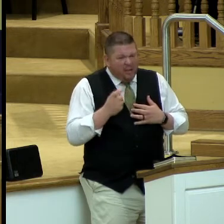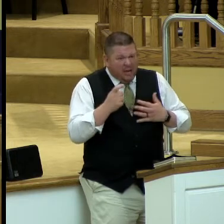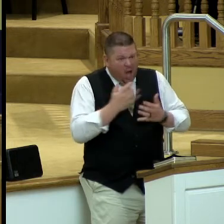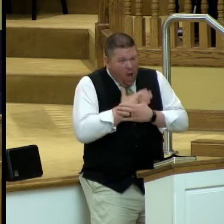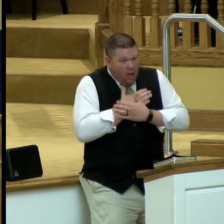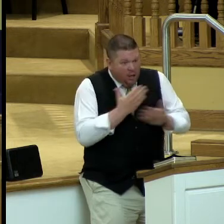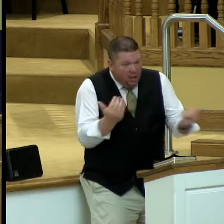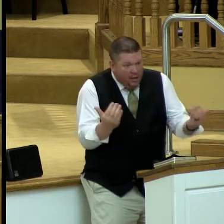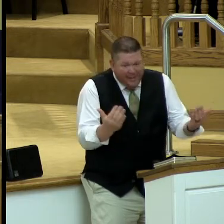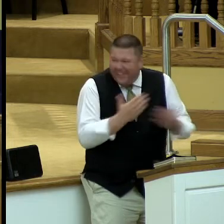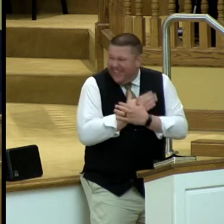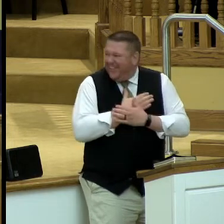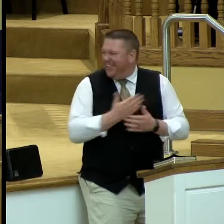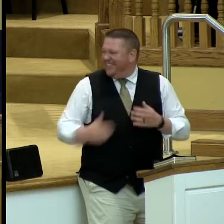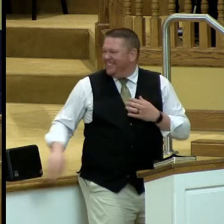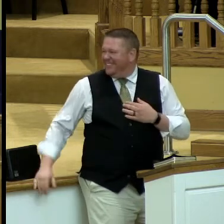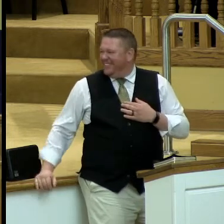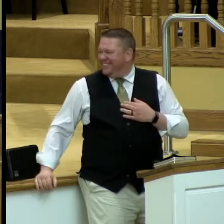need a hug?